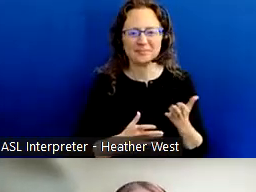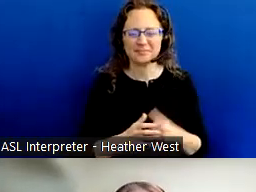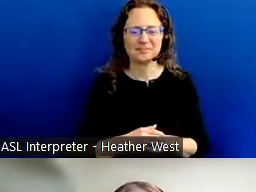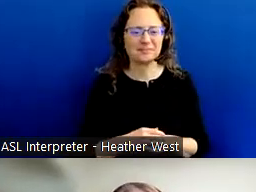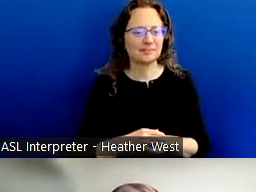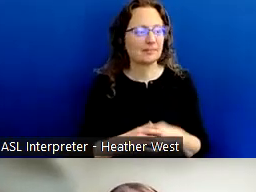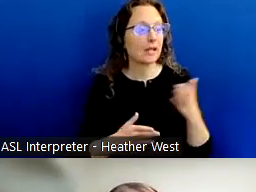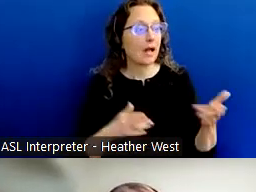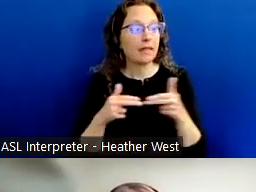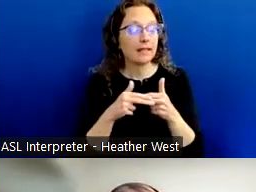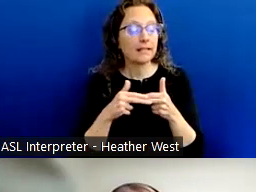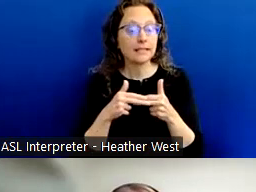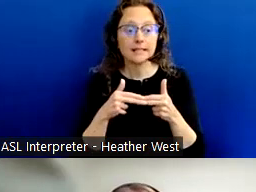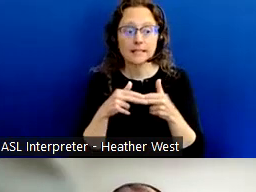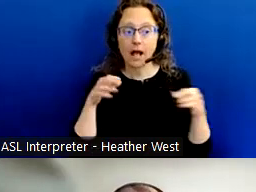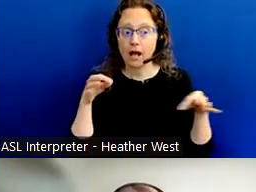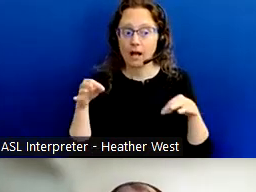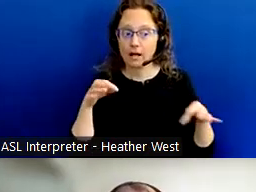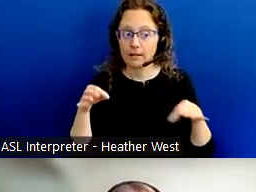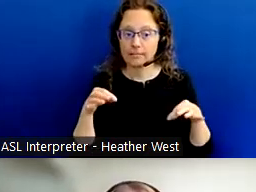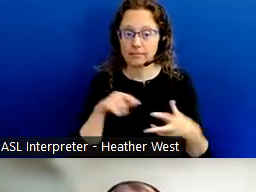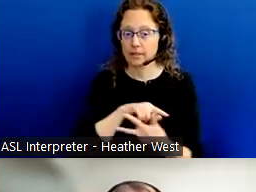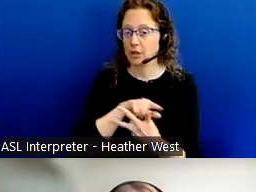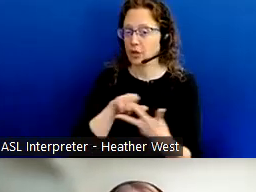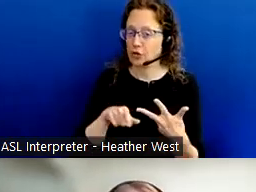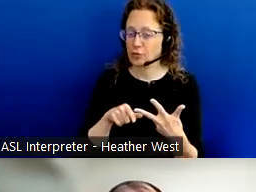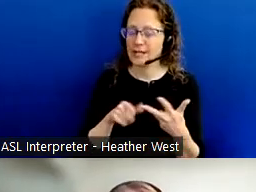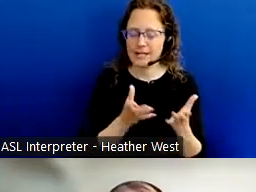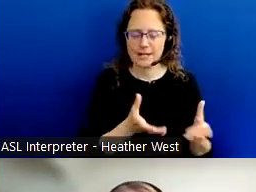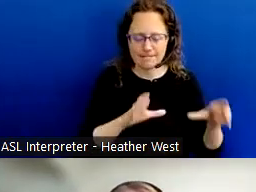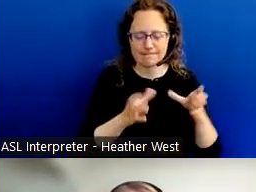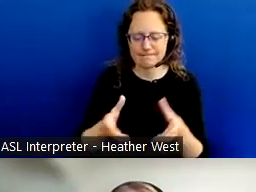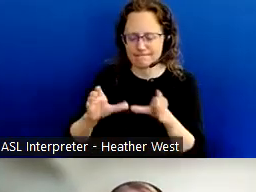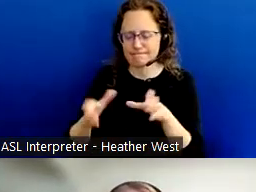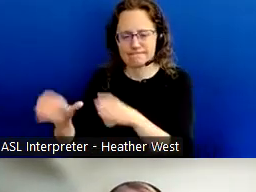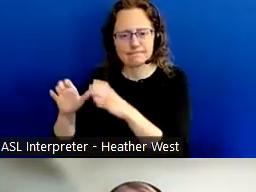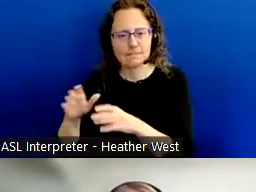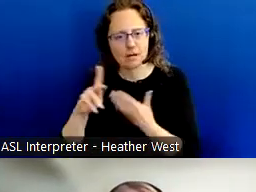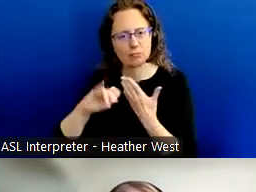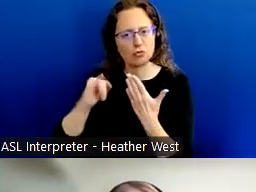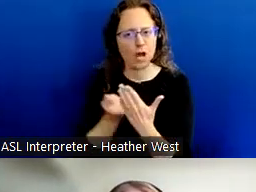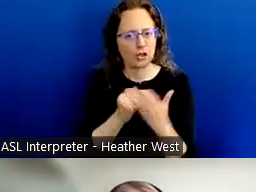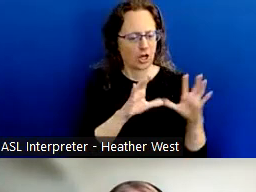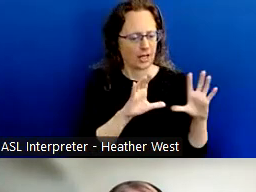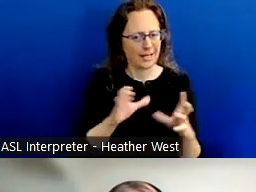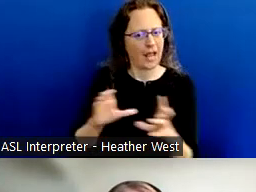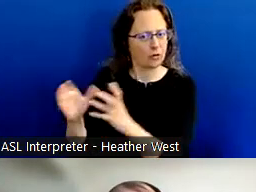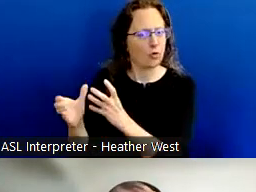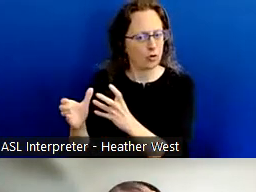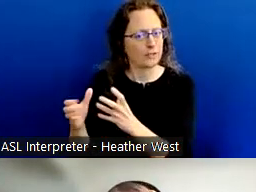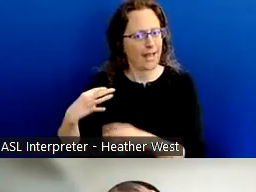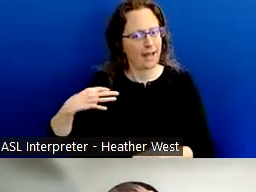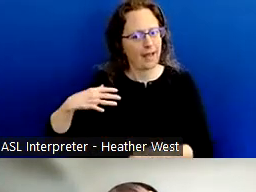So this slide really covers 3 key buckets of project categories that eligible projects